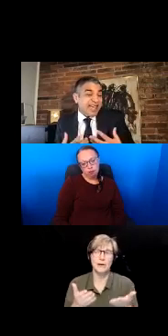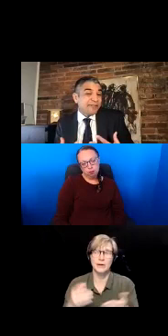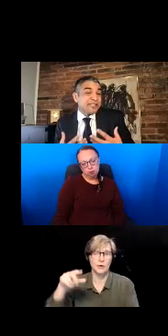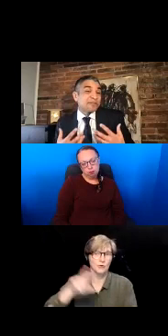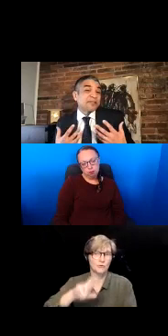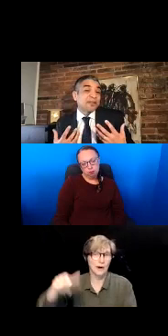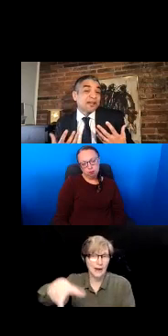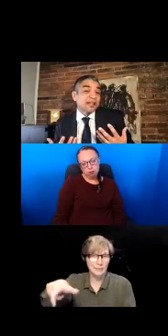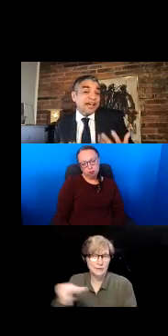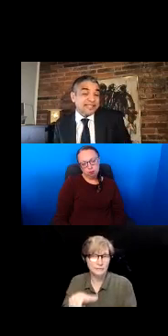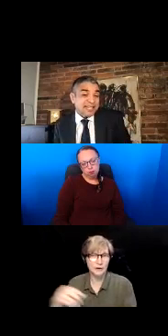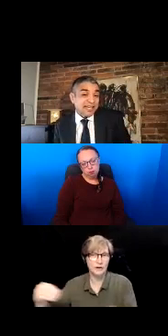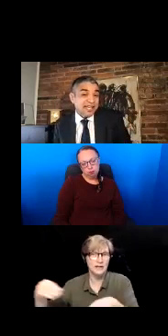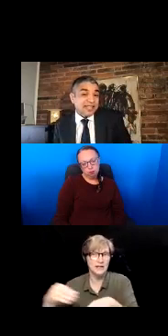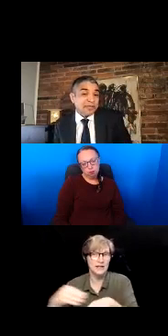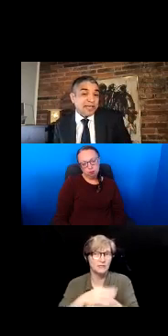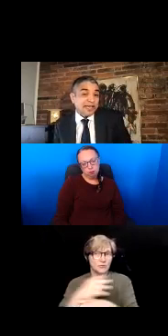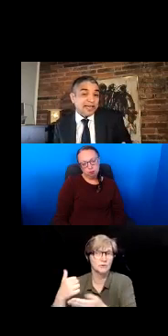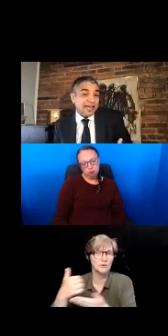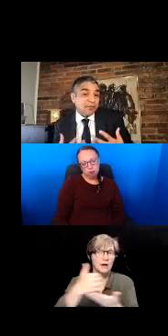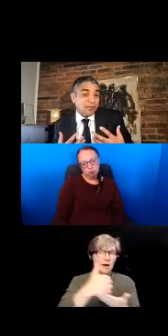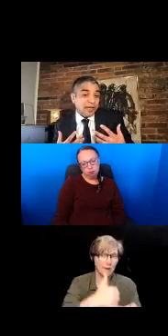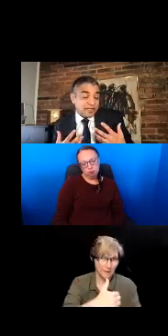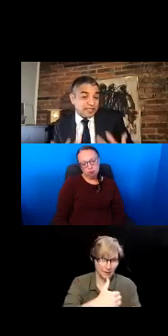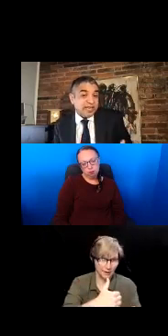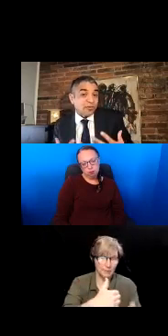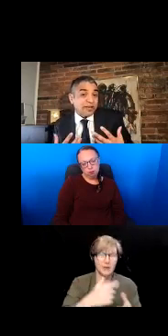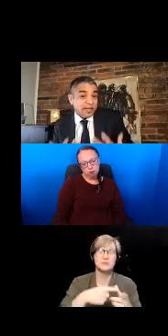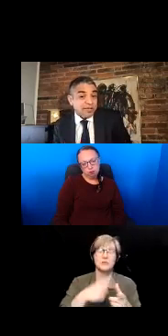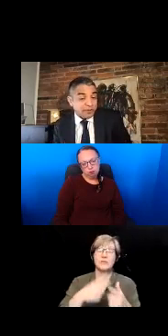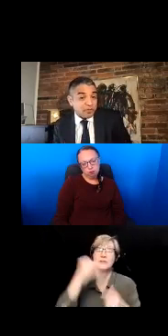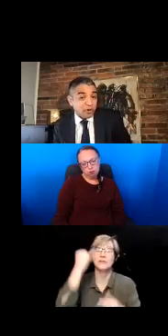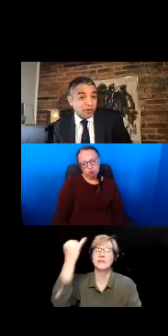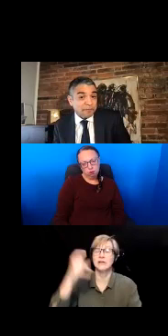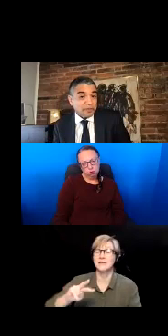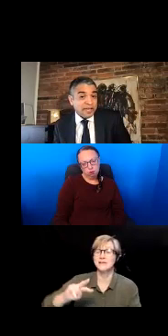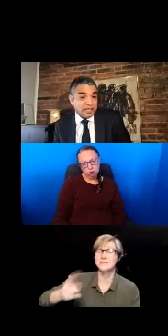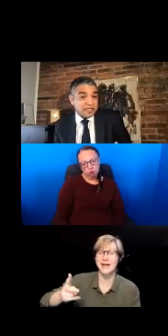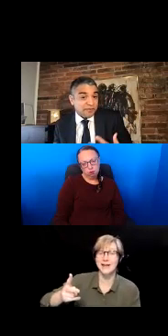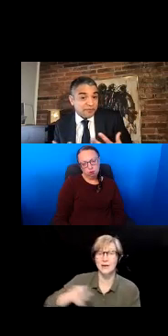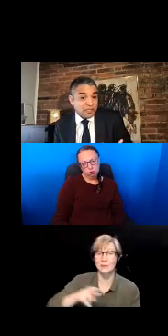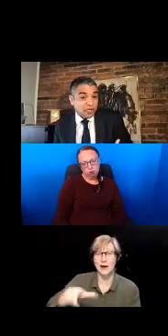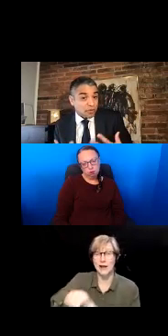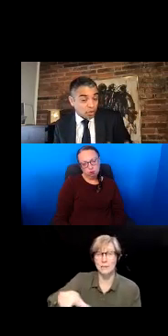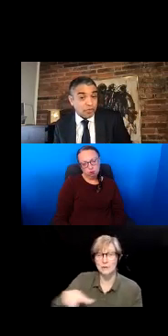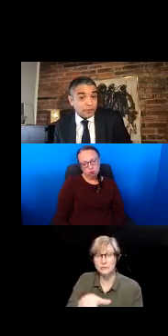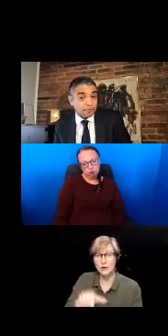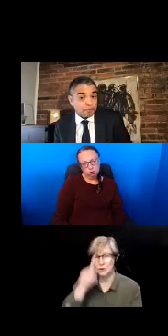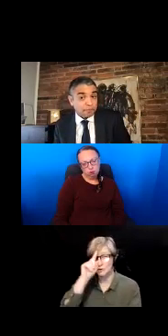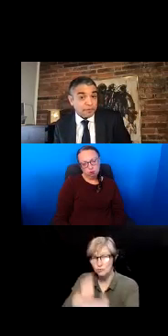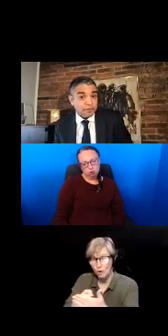as evidenced by the idea that when he had a second right hemisphere stroke, that his aphasia